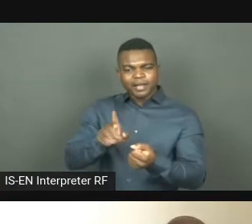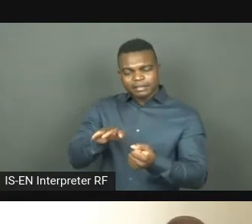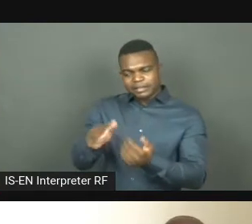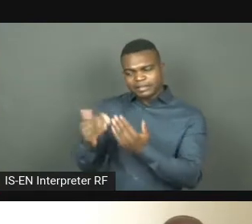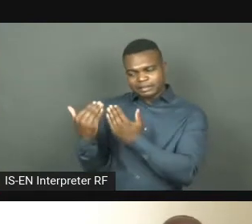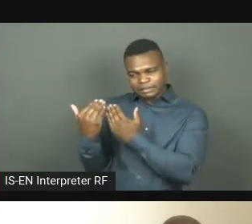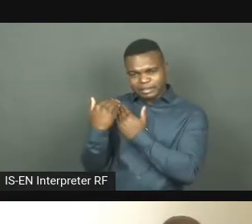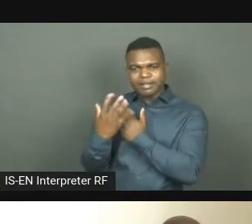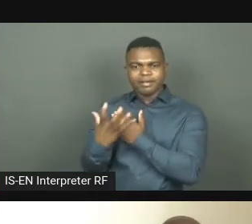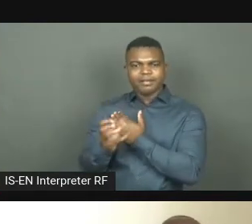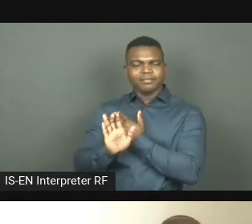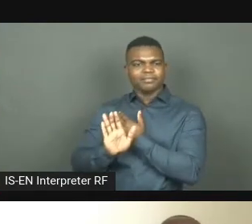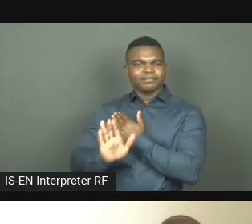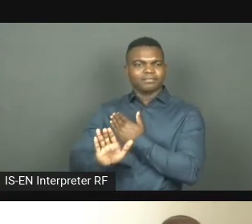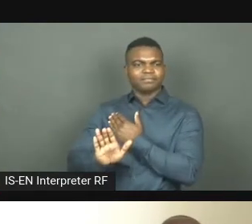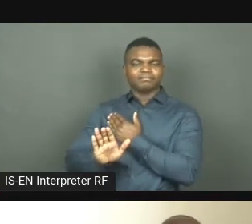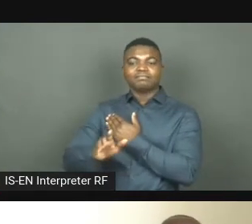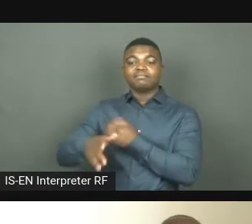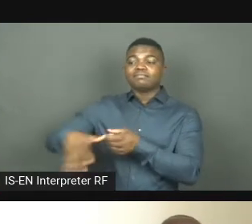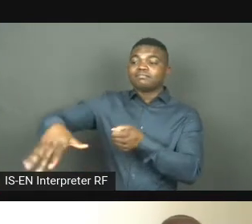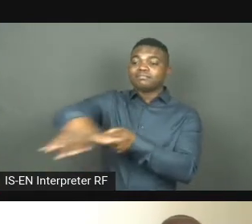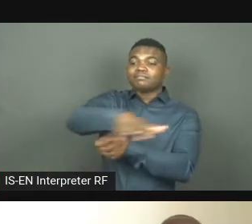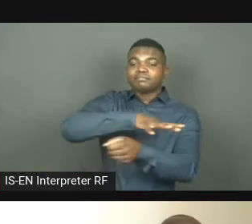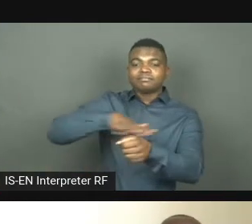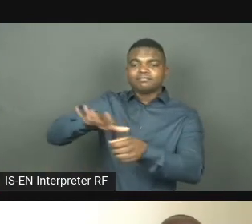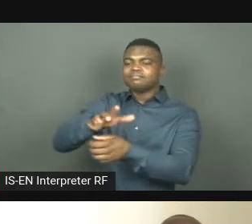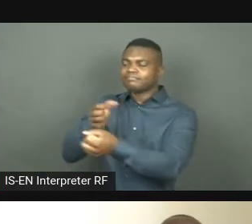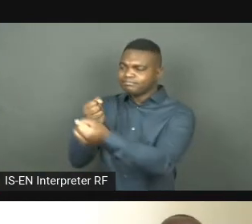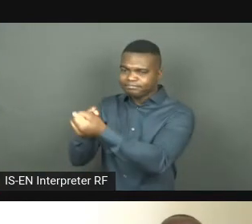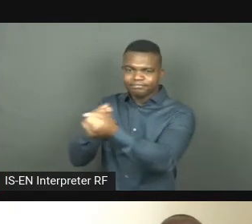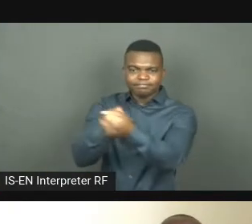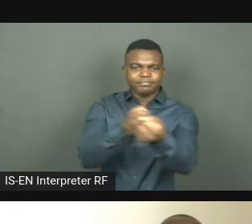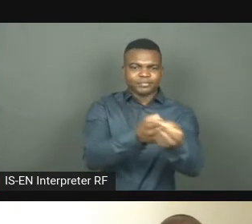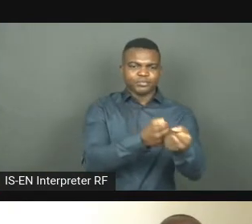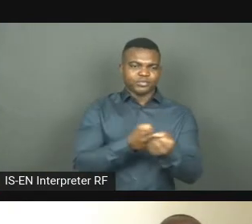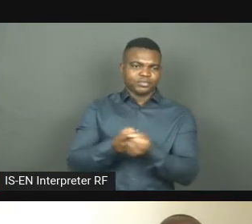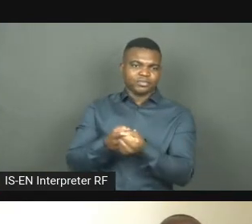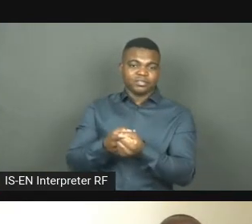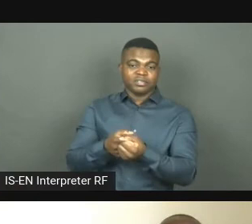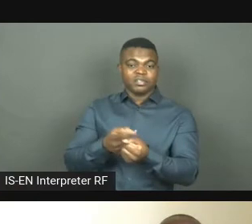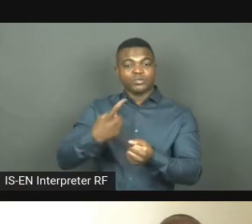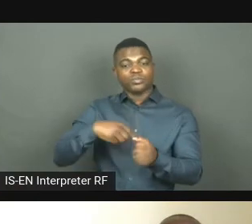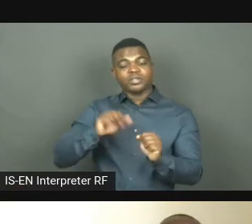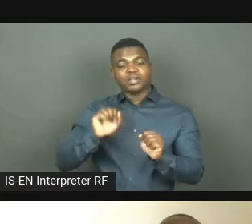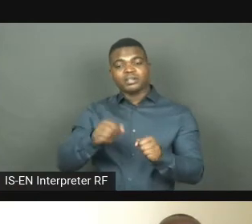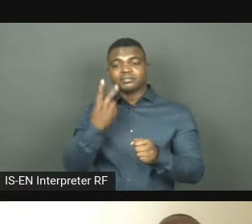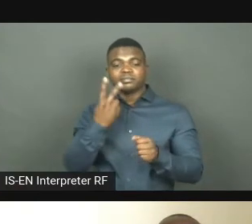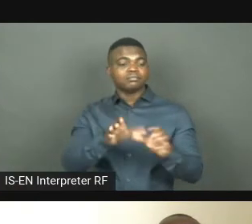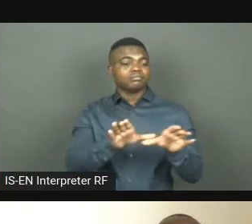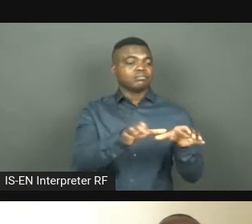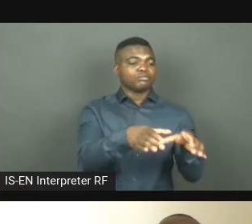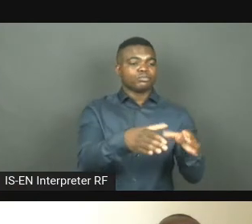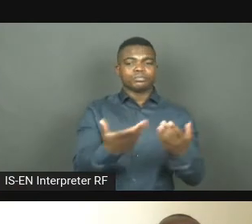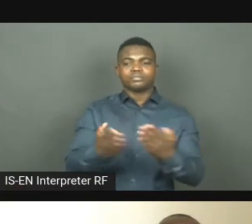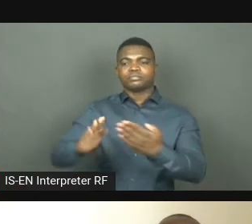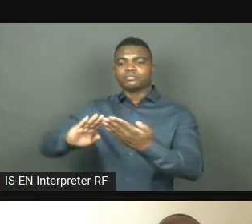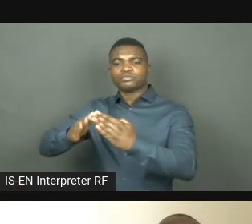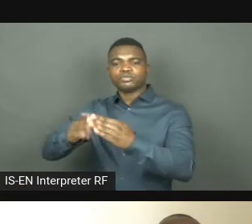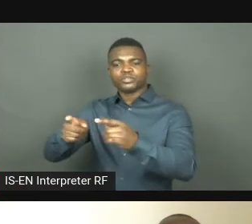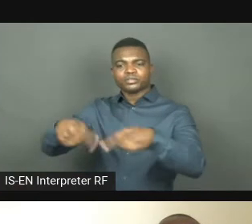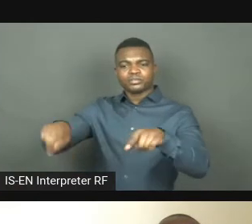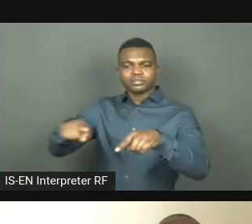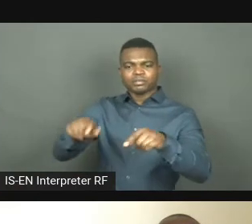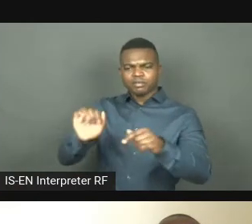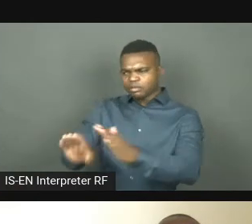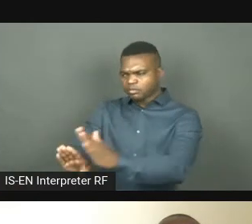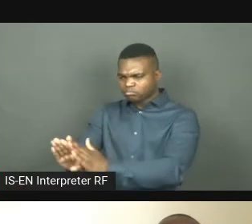to be inclusive. And my question is, how easy is that? for most